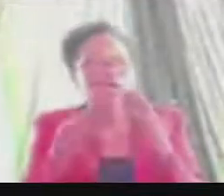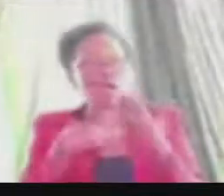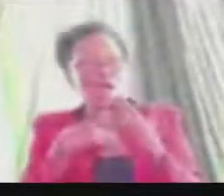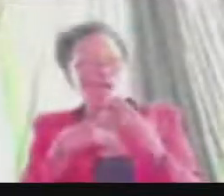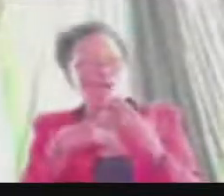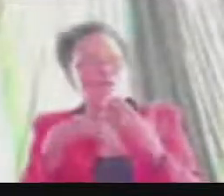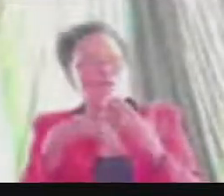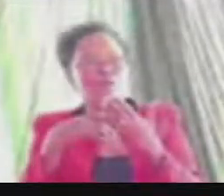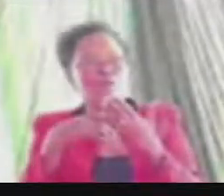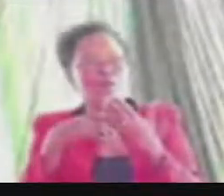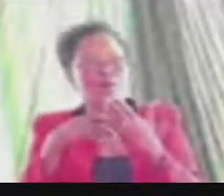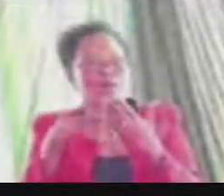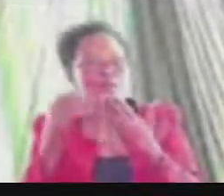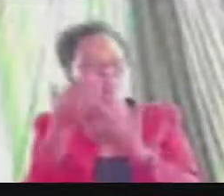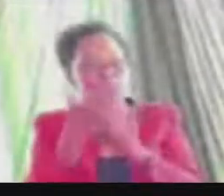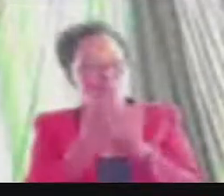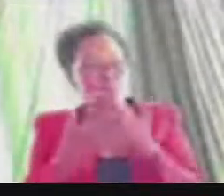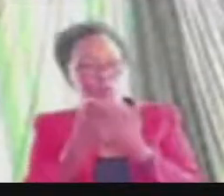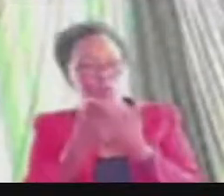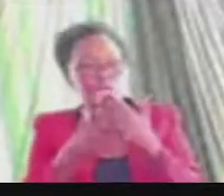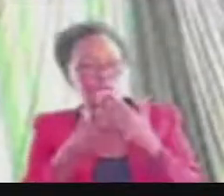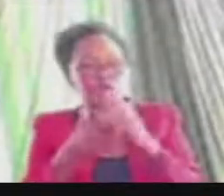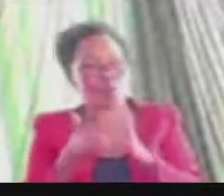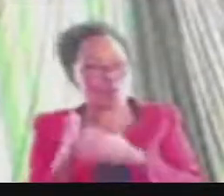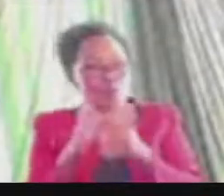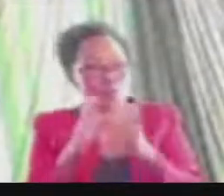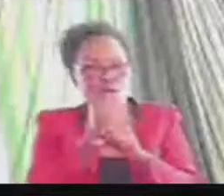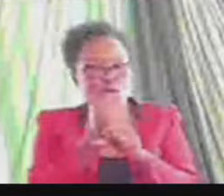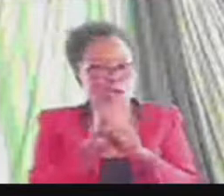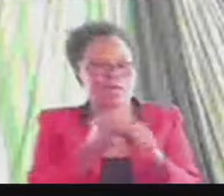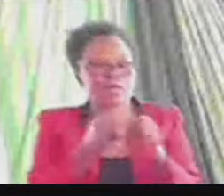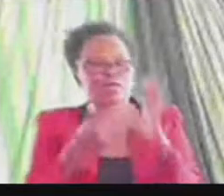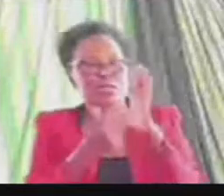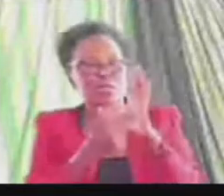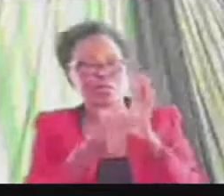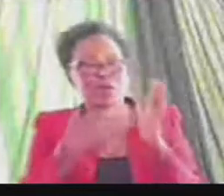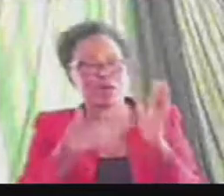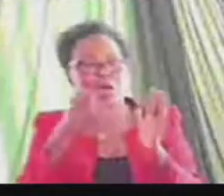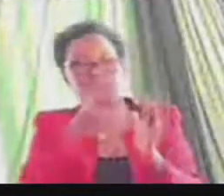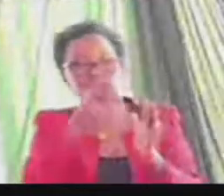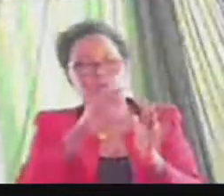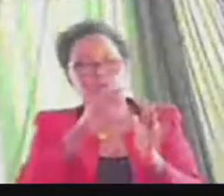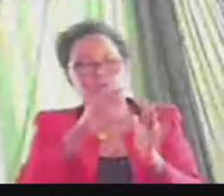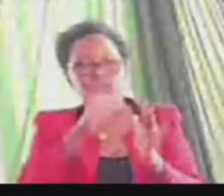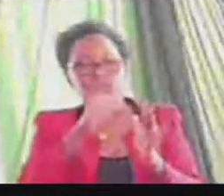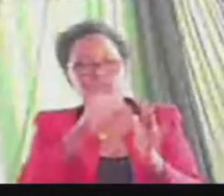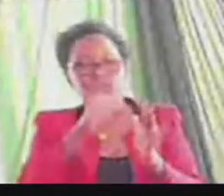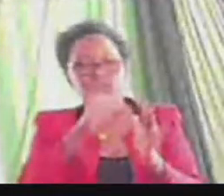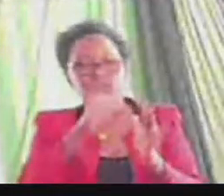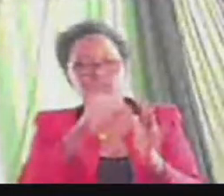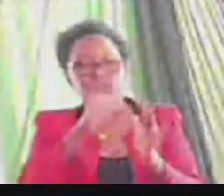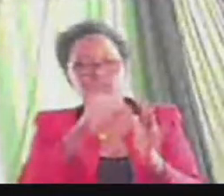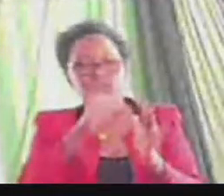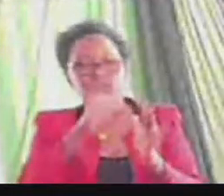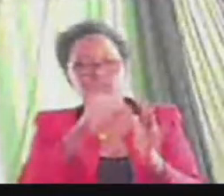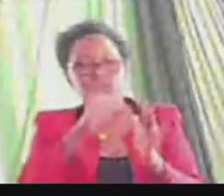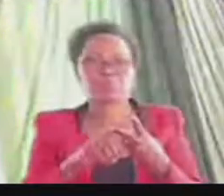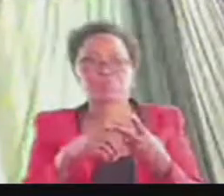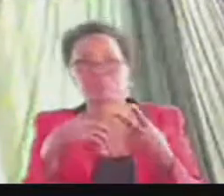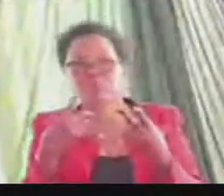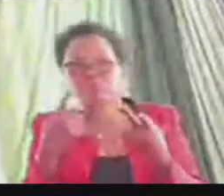view regarding it, because whereas there's Zoom hearings, there could be Microsoft Teams hearings, and all